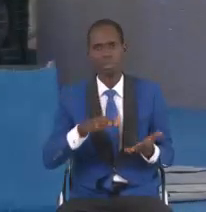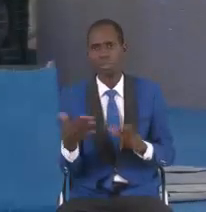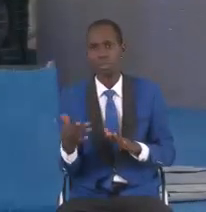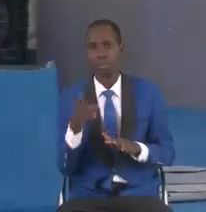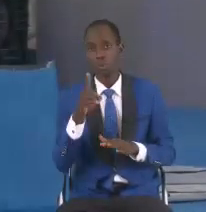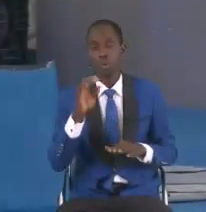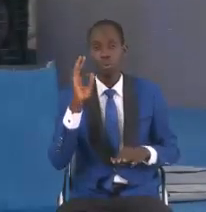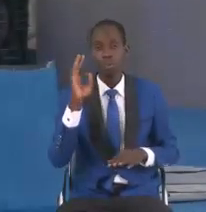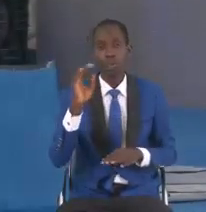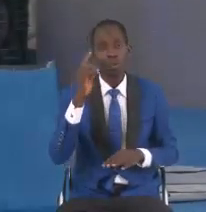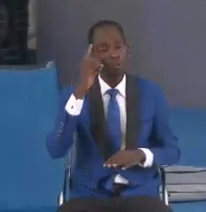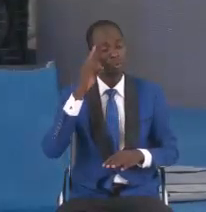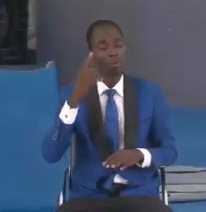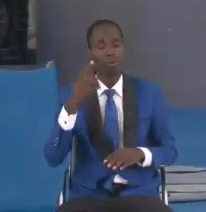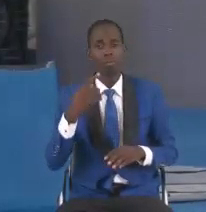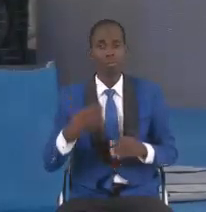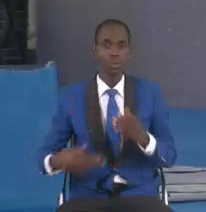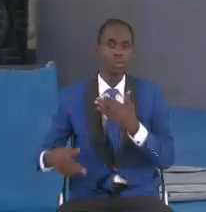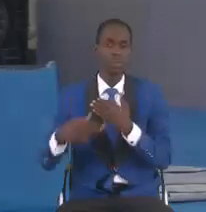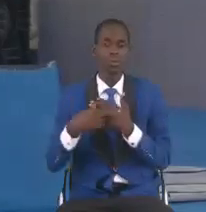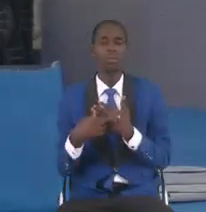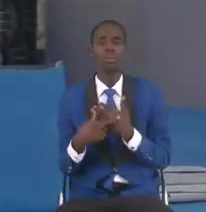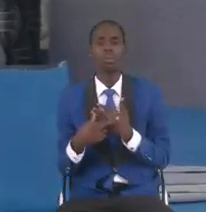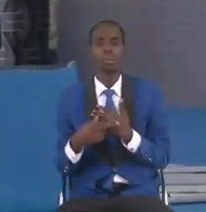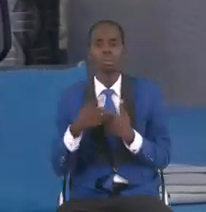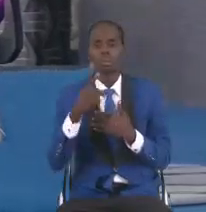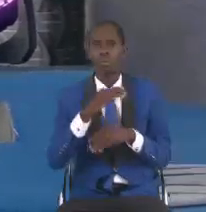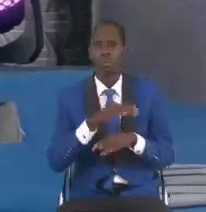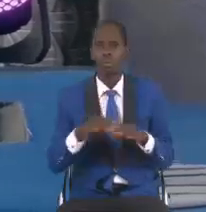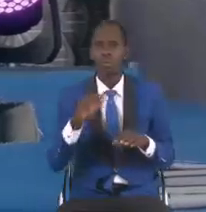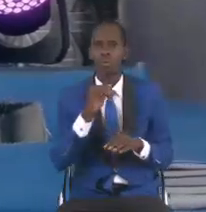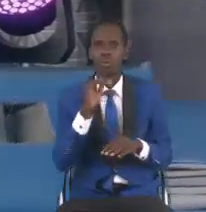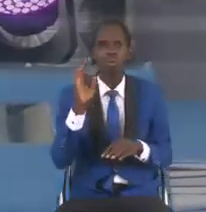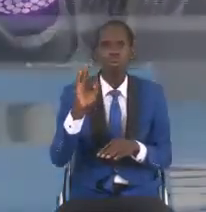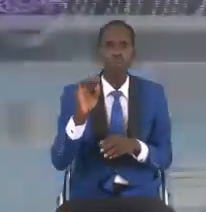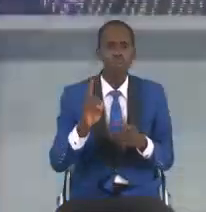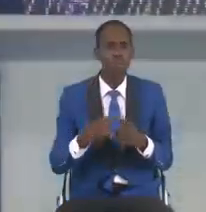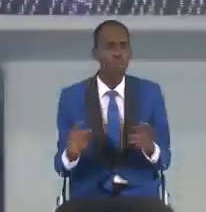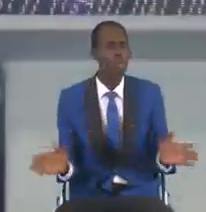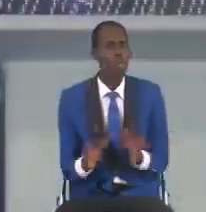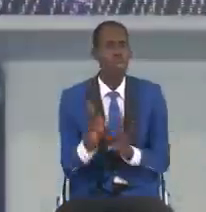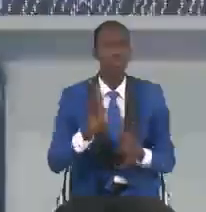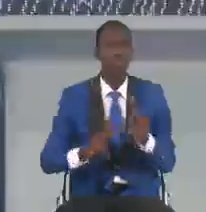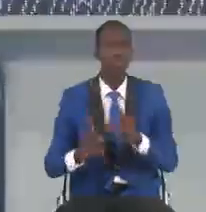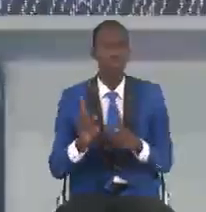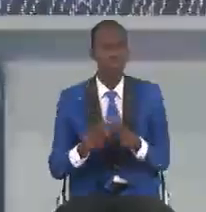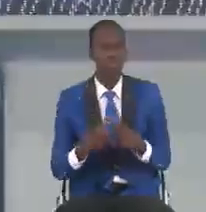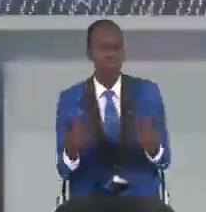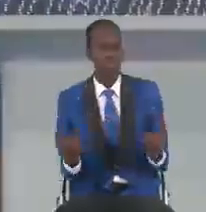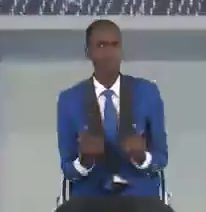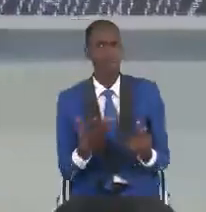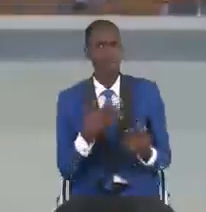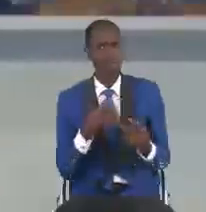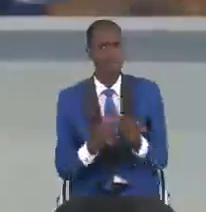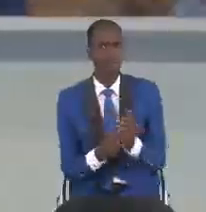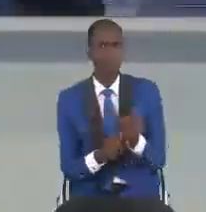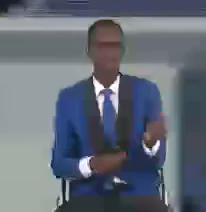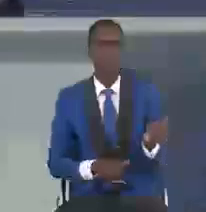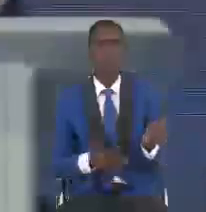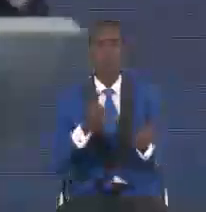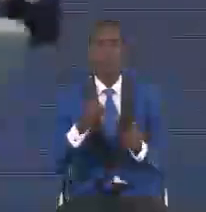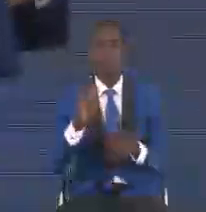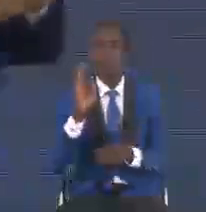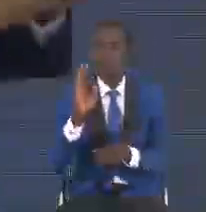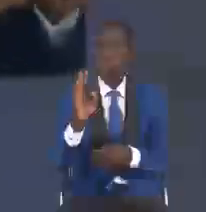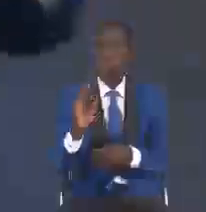for restoration. You do not preach to encourage people to sin and to backslide. You preach,